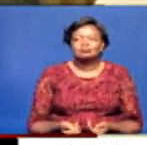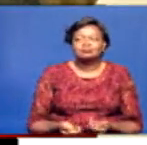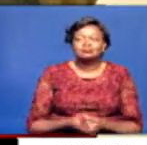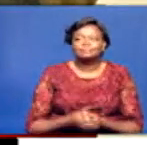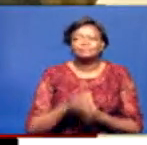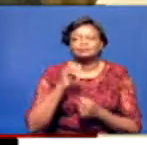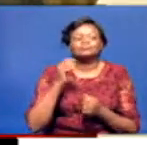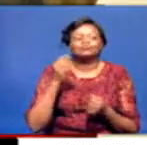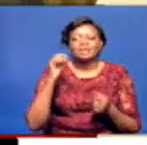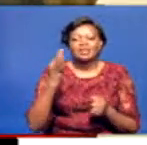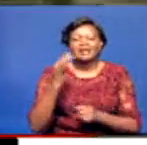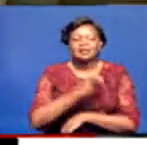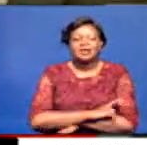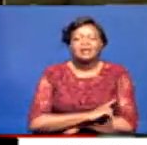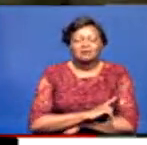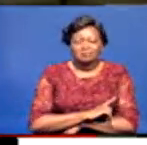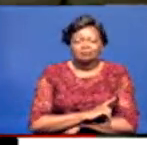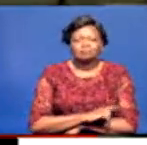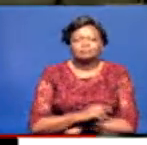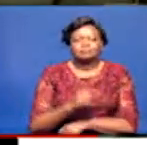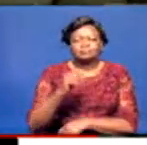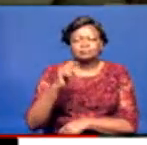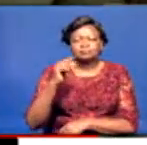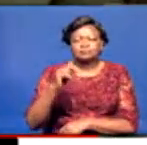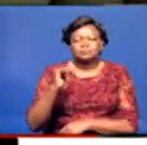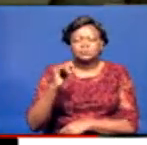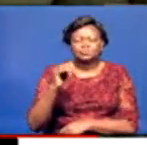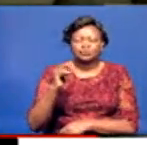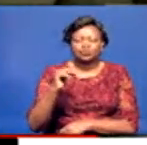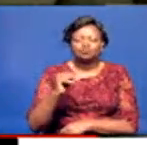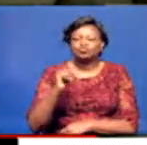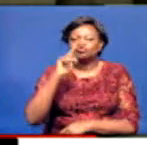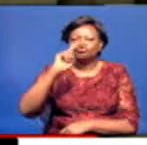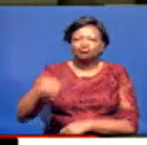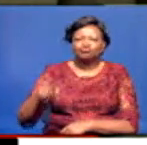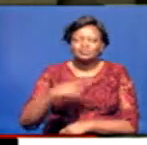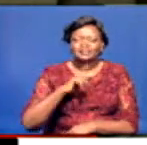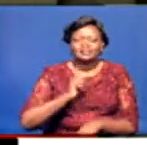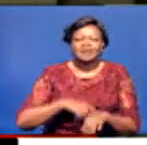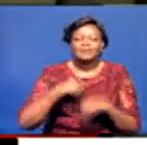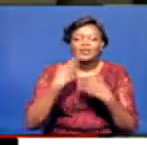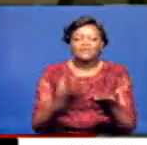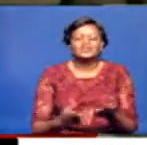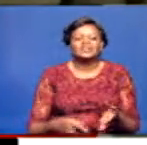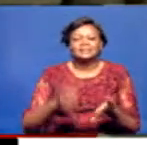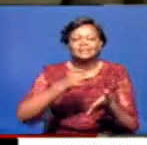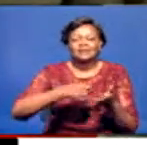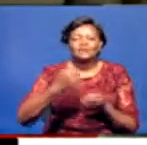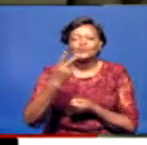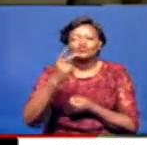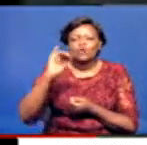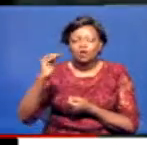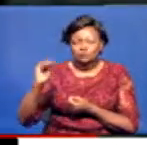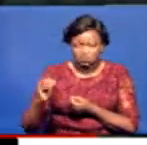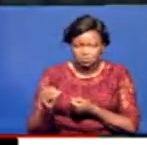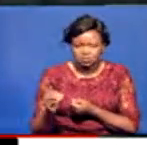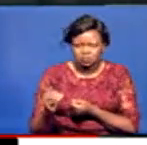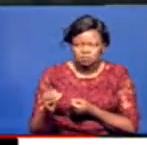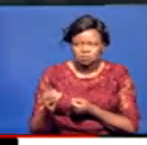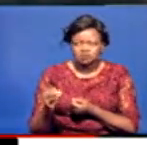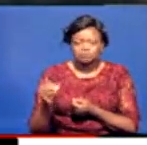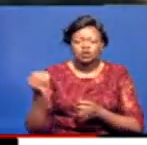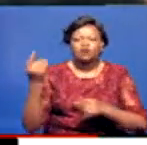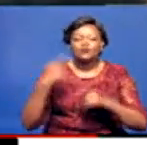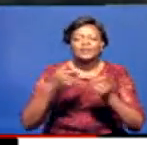Kenya. Gibson Ngaruya Nganga was disqualified after only presenting signatures from two counties out of the